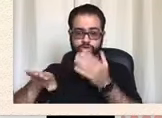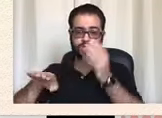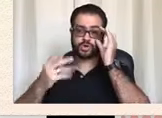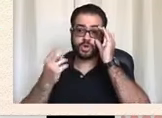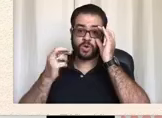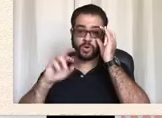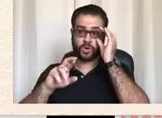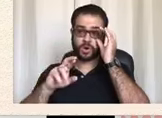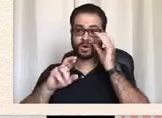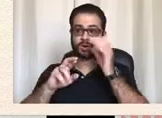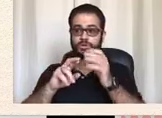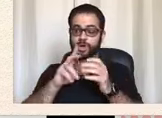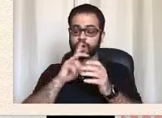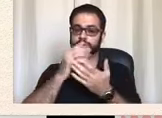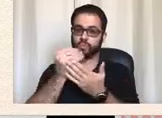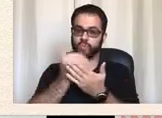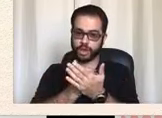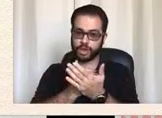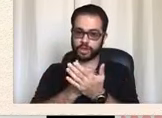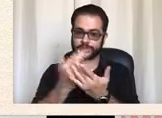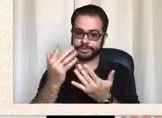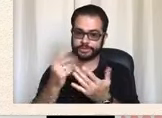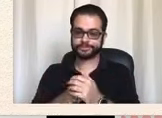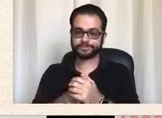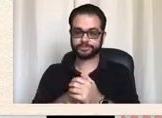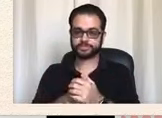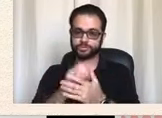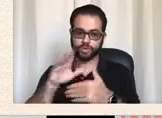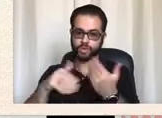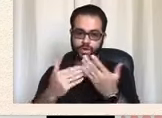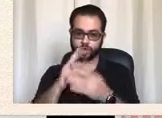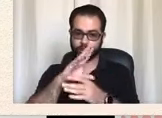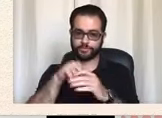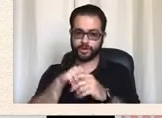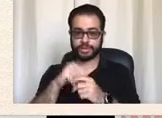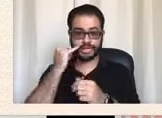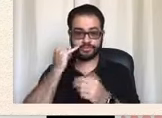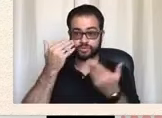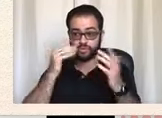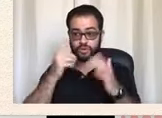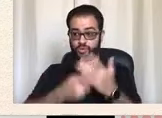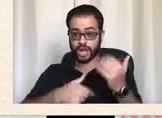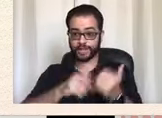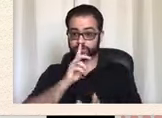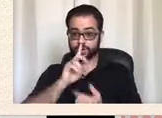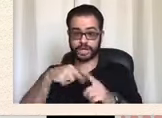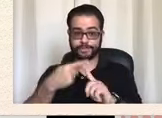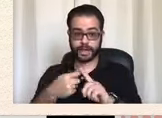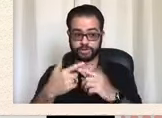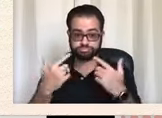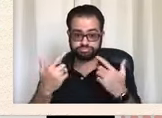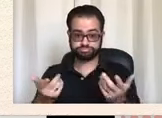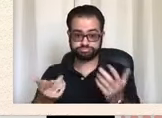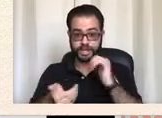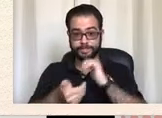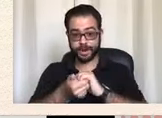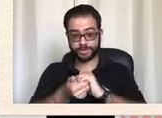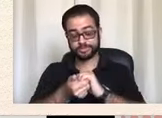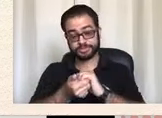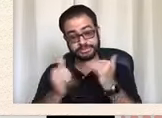list. Okay, so you should all be part of that. If you don't know what I'm talking about, then Partners is for you too, because it's going to educate